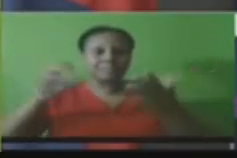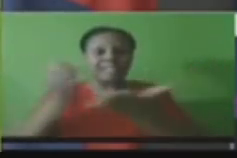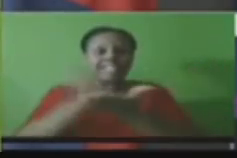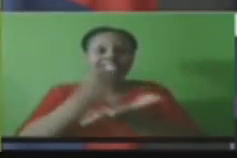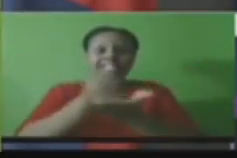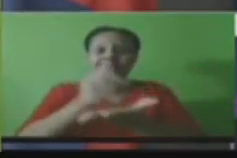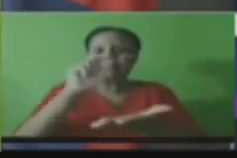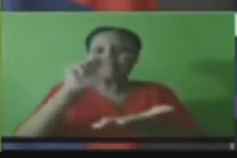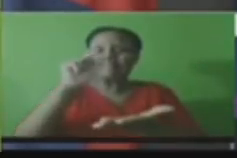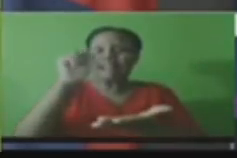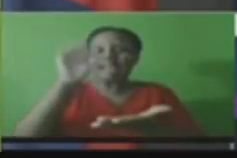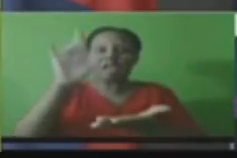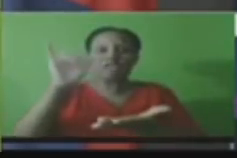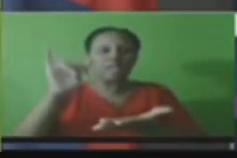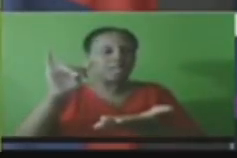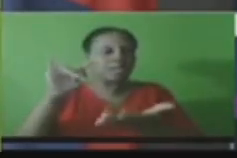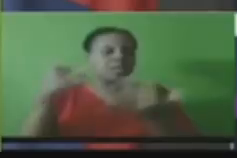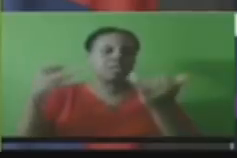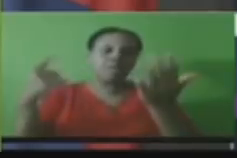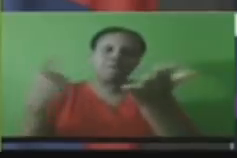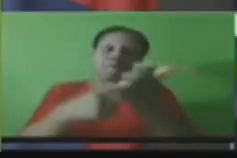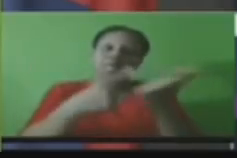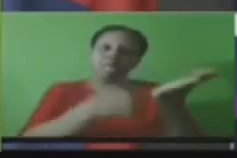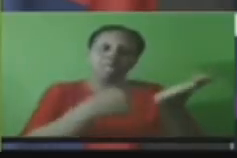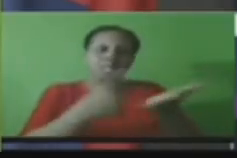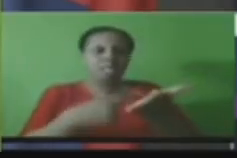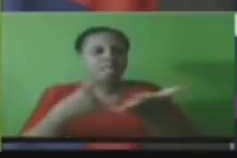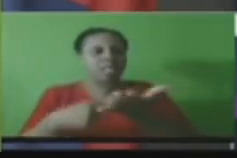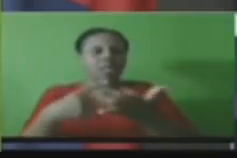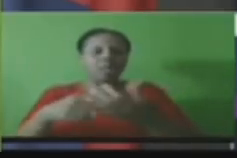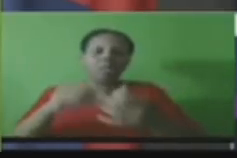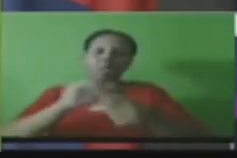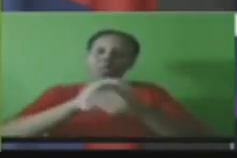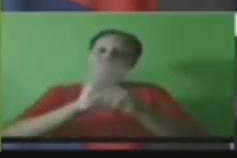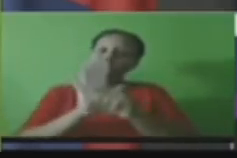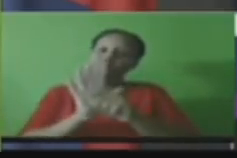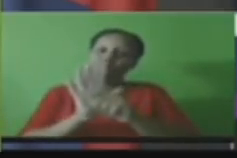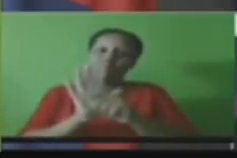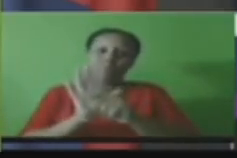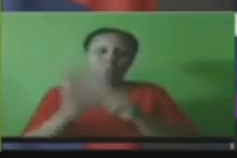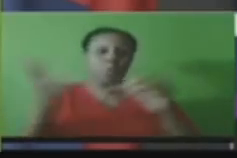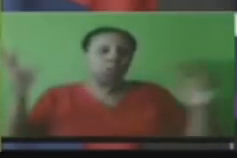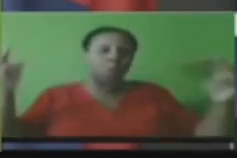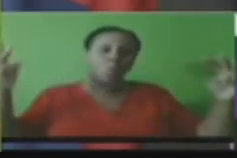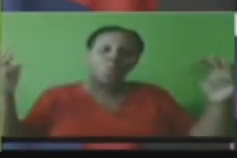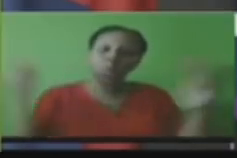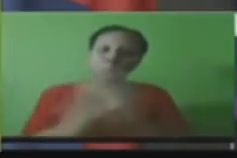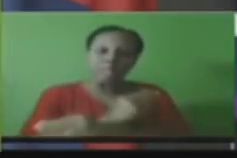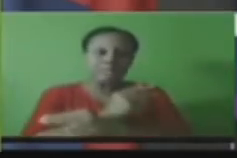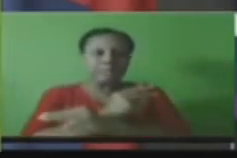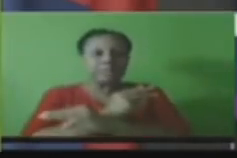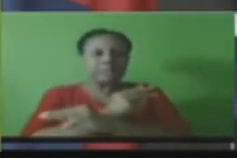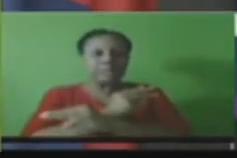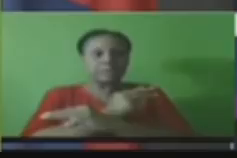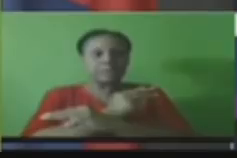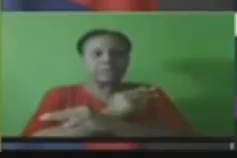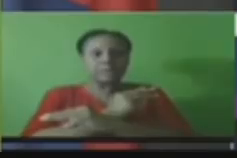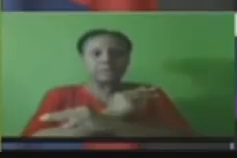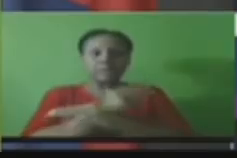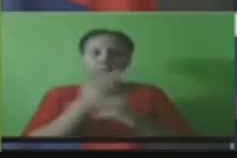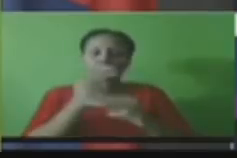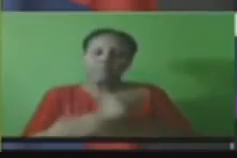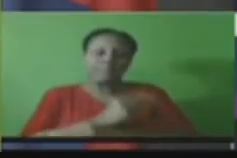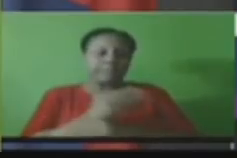COVID has made that an even more pressing problem, because you know that since